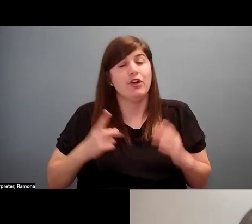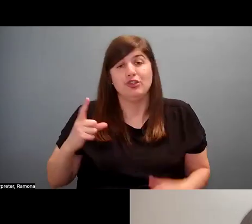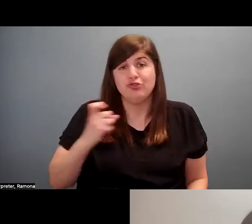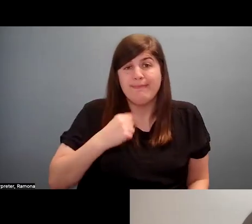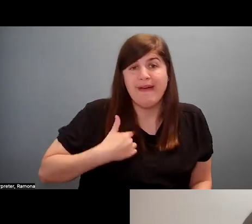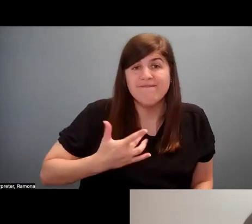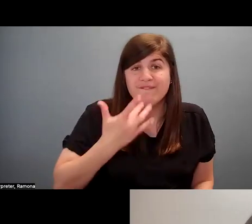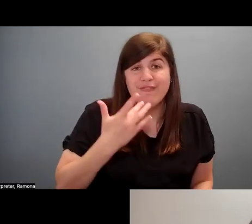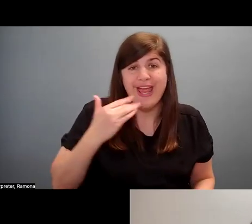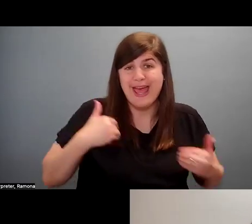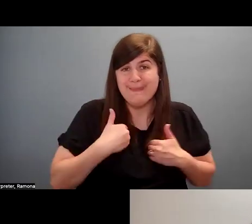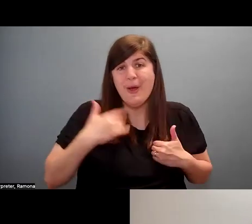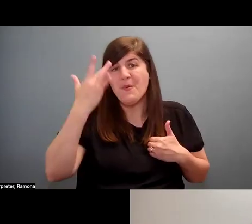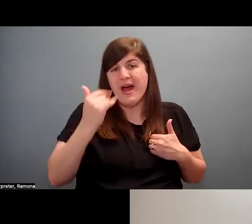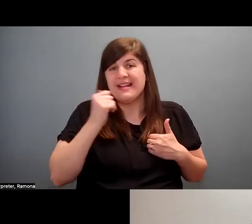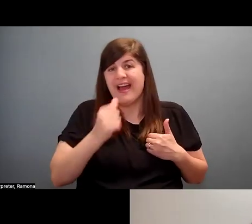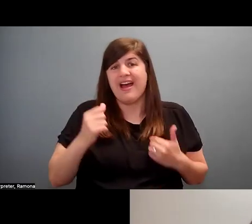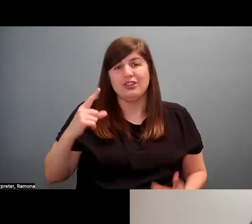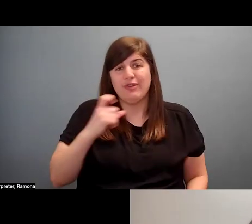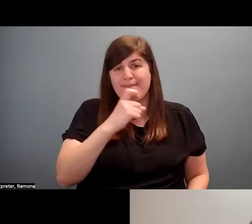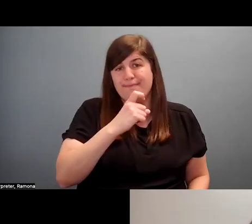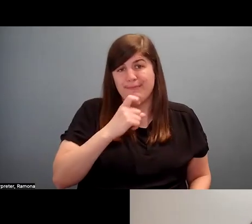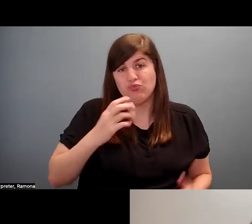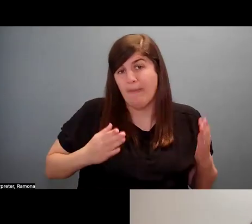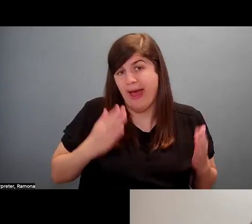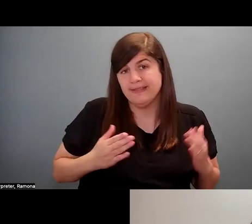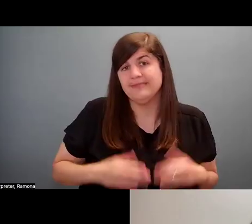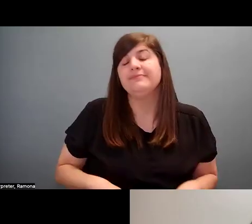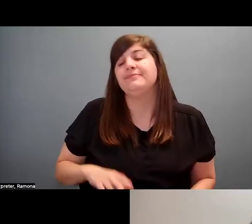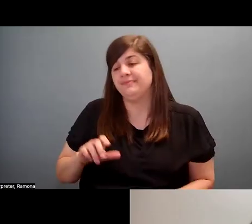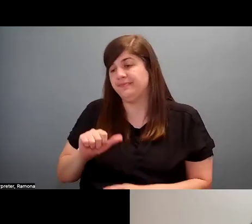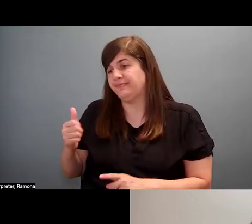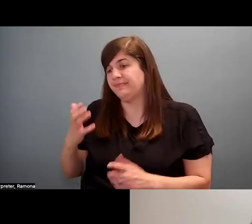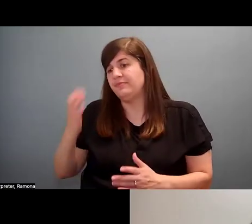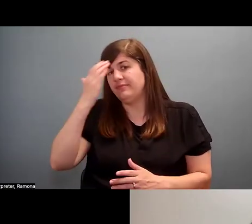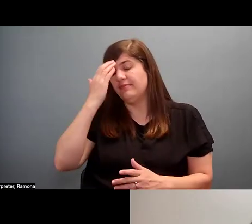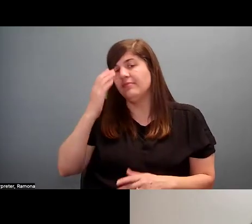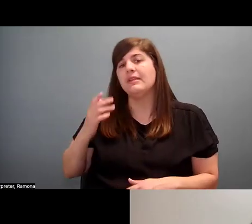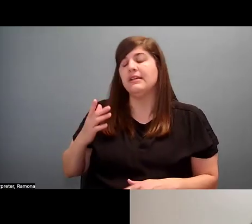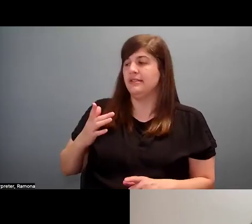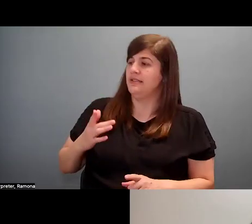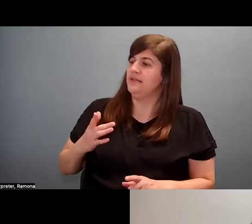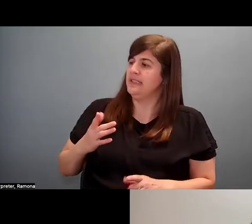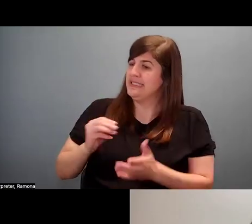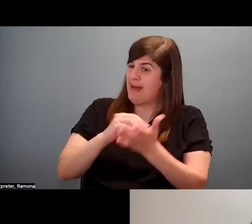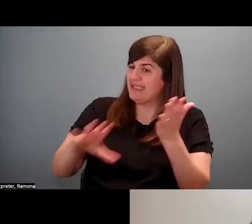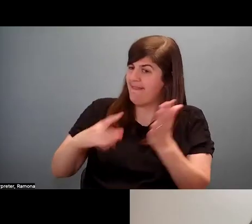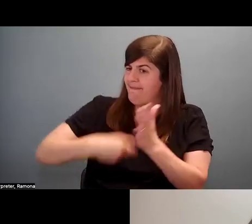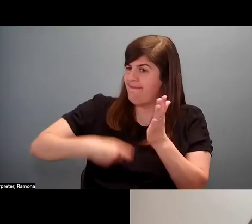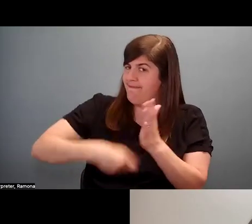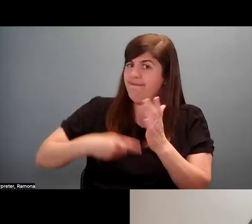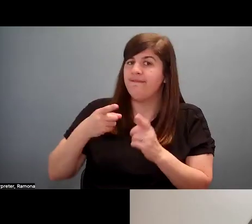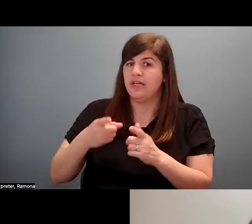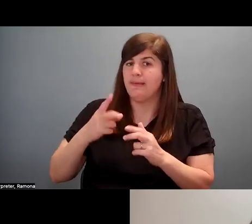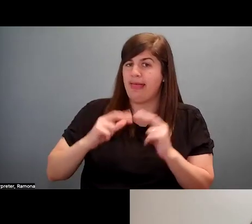why not a shrimp robot? Pretty good. Giles wants to know, how expensive are these robots to build? These are really